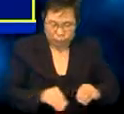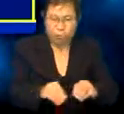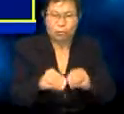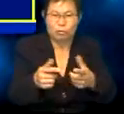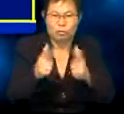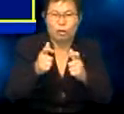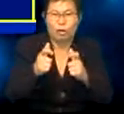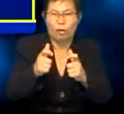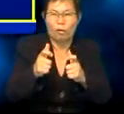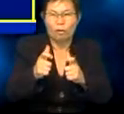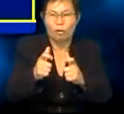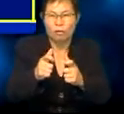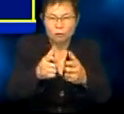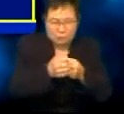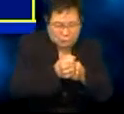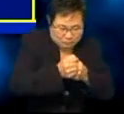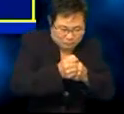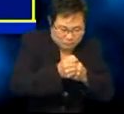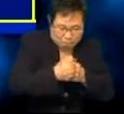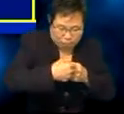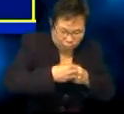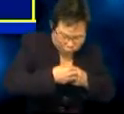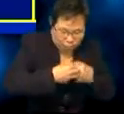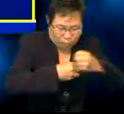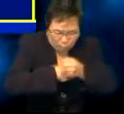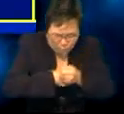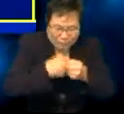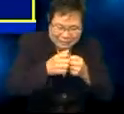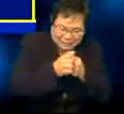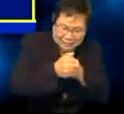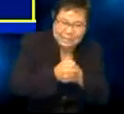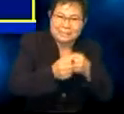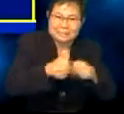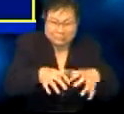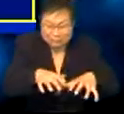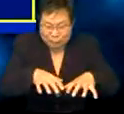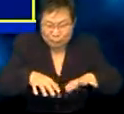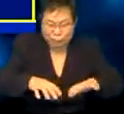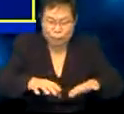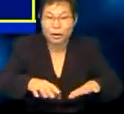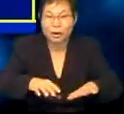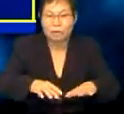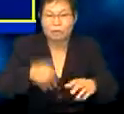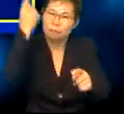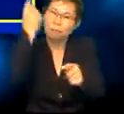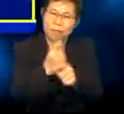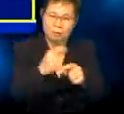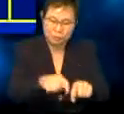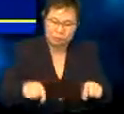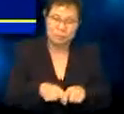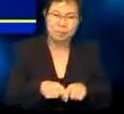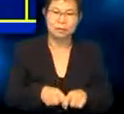strong. This force holds them together tightly so they vibrate in a fixed